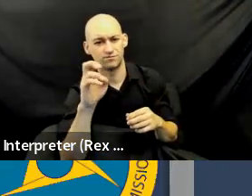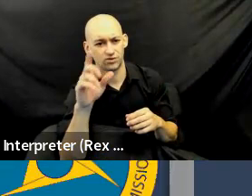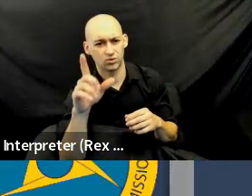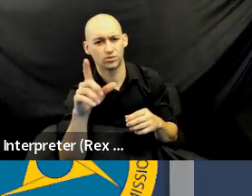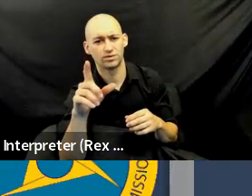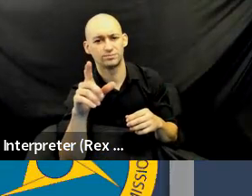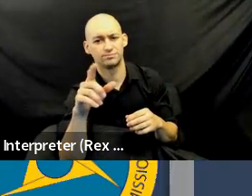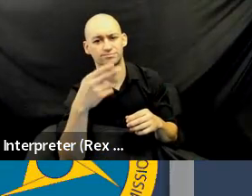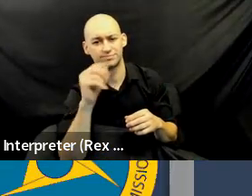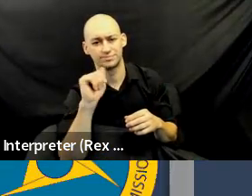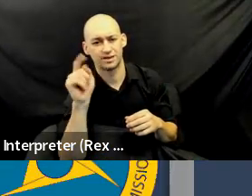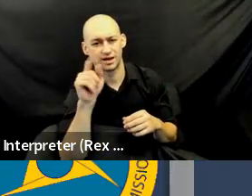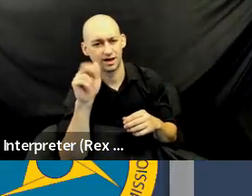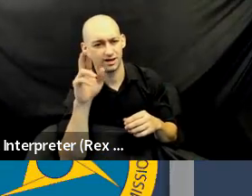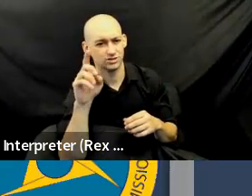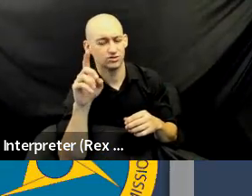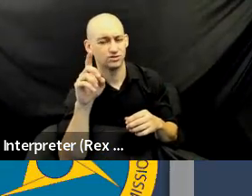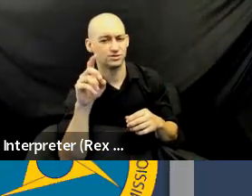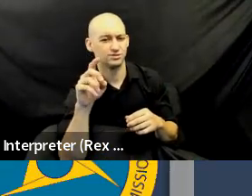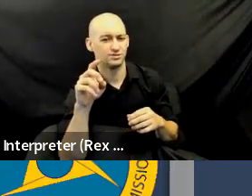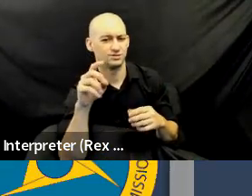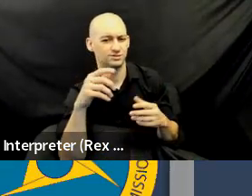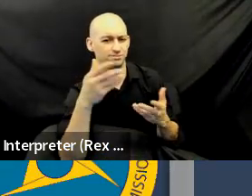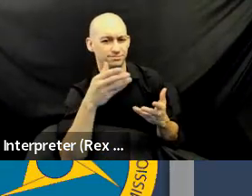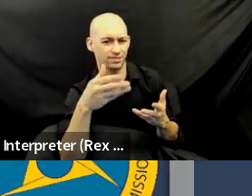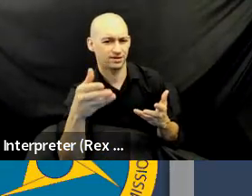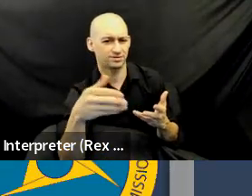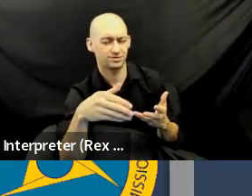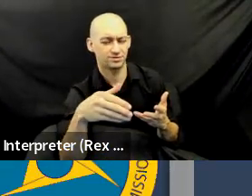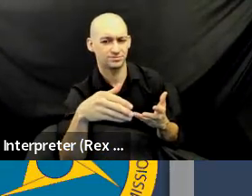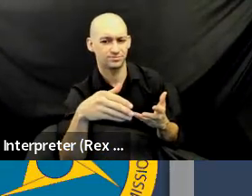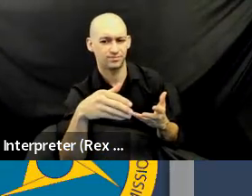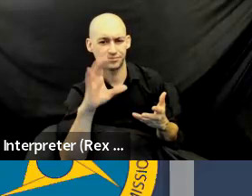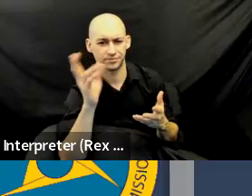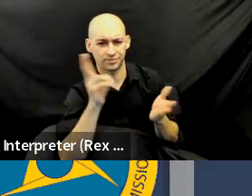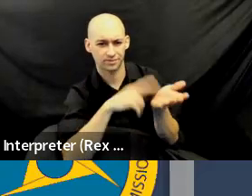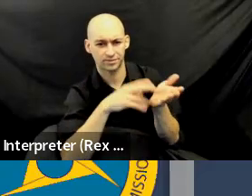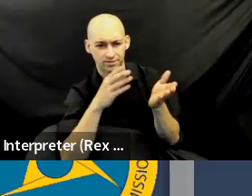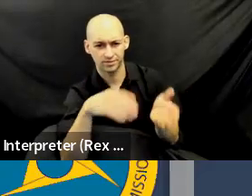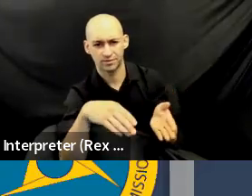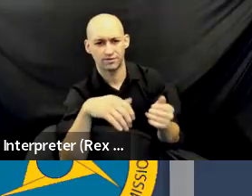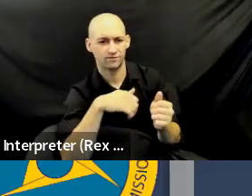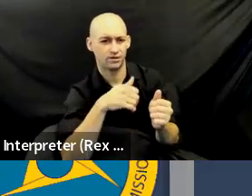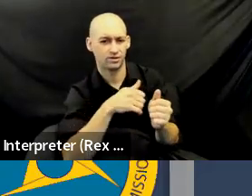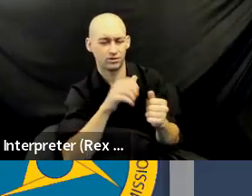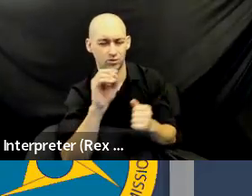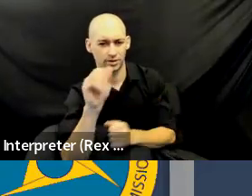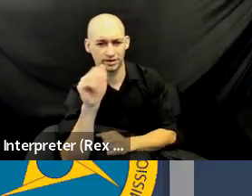some, fears of hazardous materials, the contractor we followed the